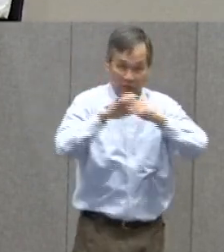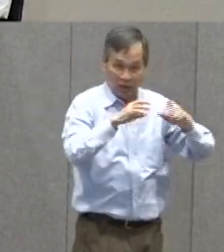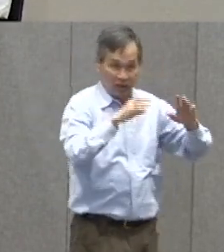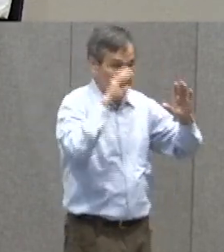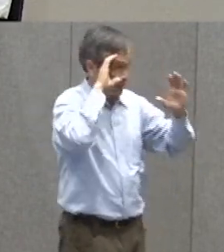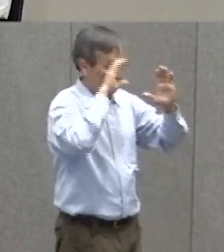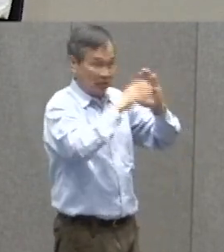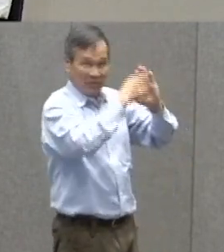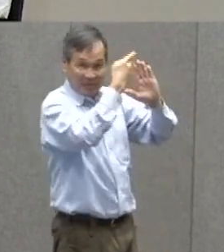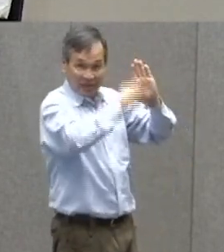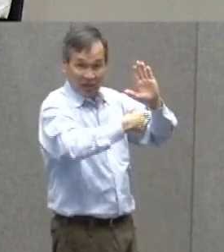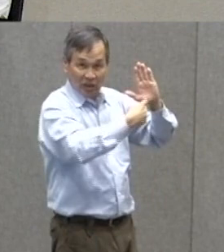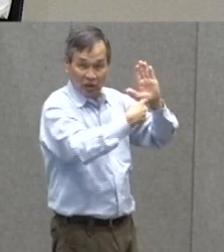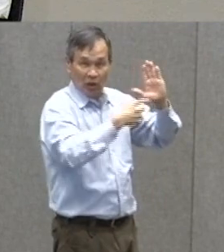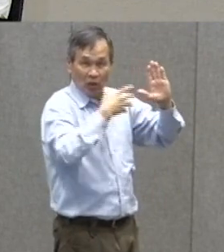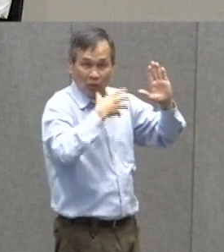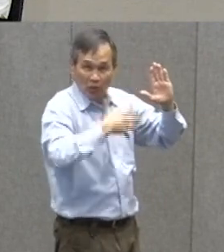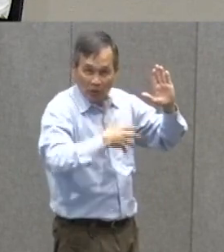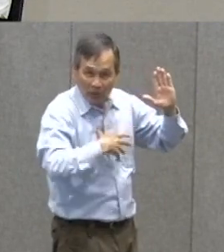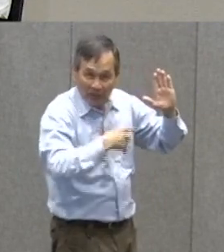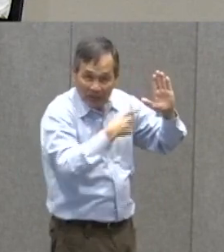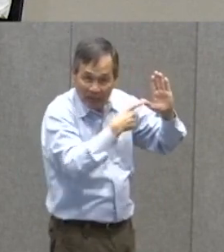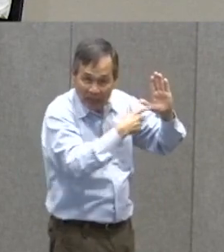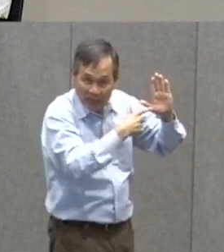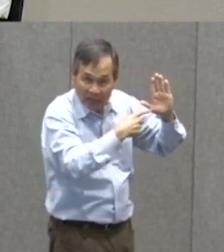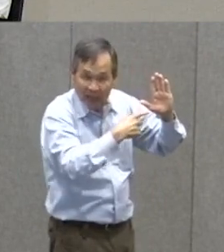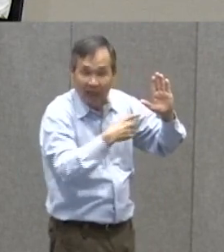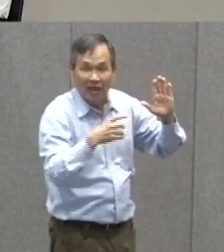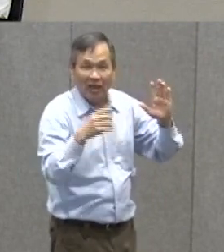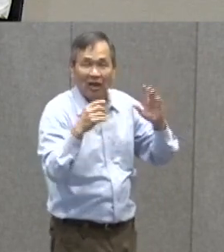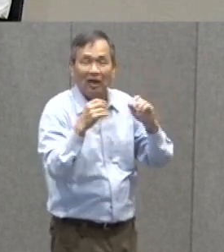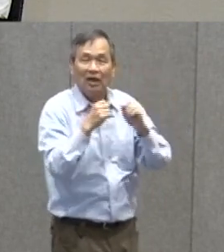blue, in the white shirt with a plaid